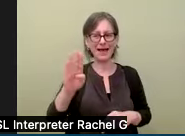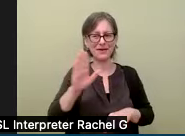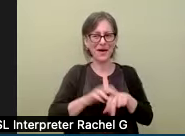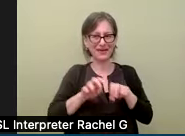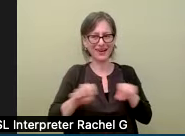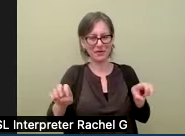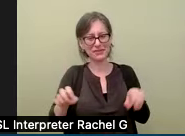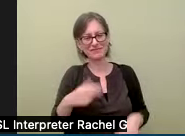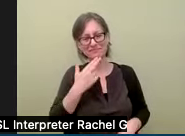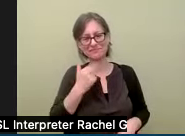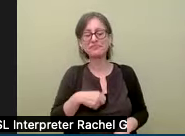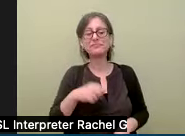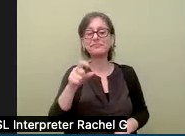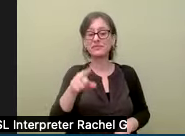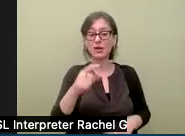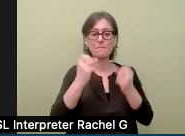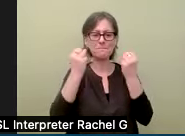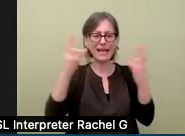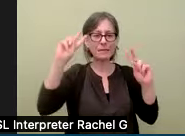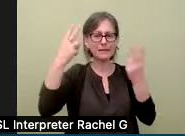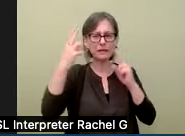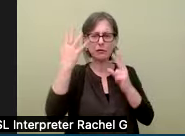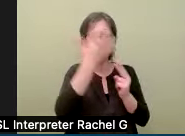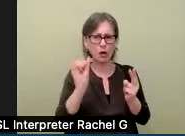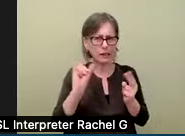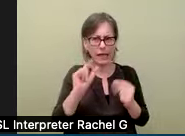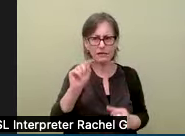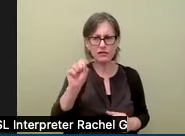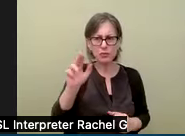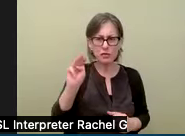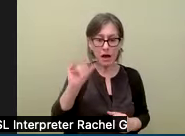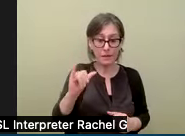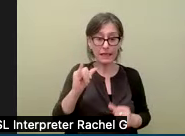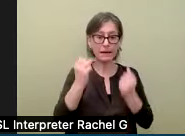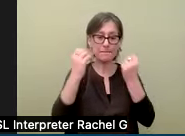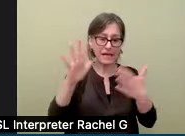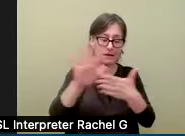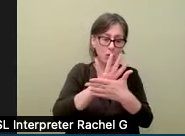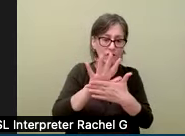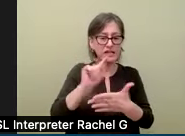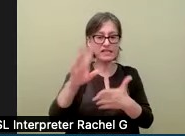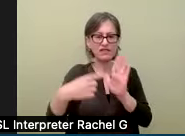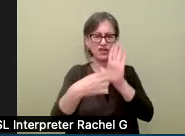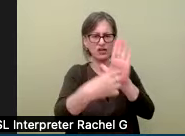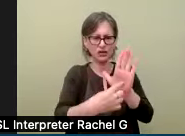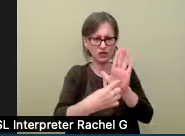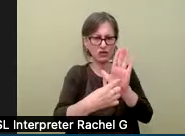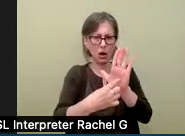So there's a lot of misconceptions about what tsunamis look like. TVs and movies tend to depict tsunamis as